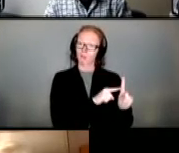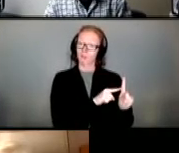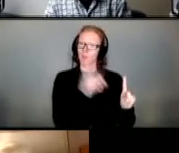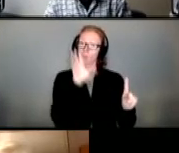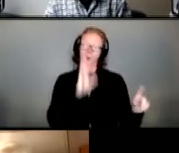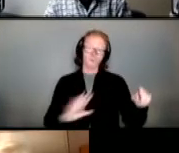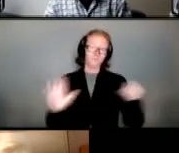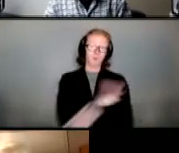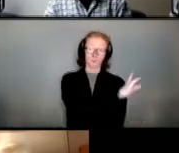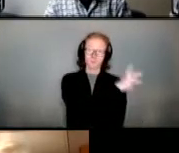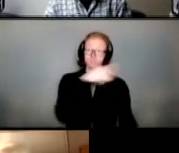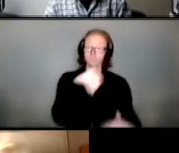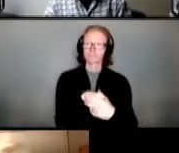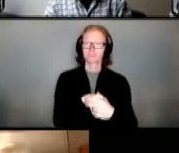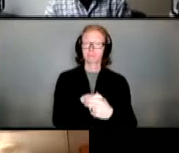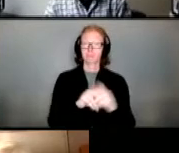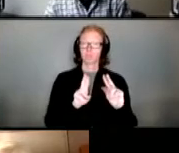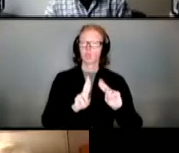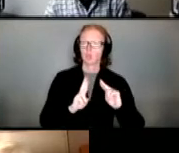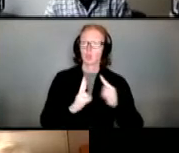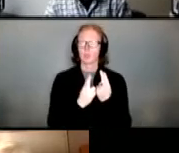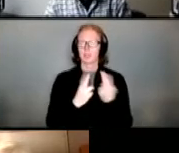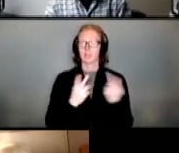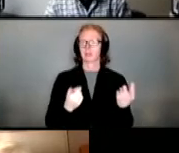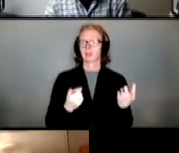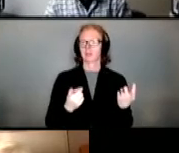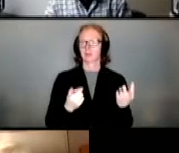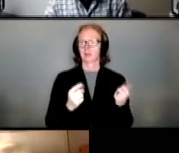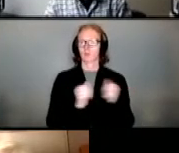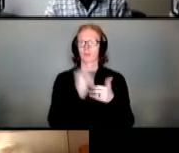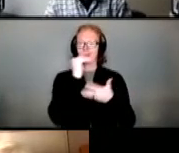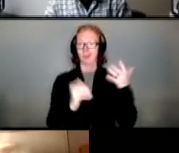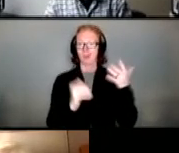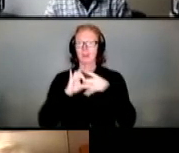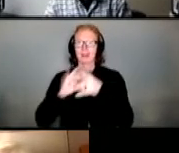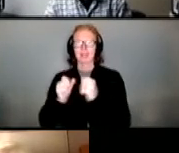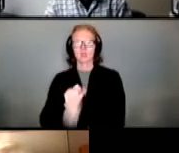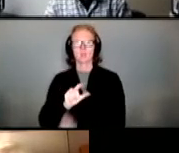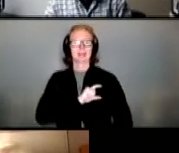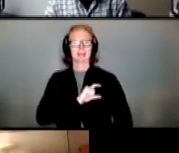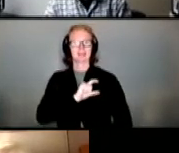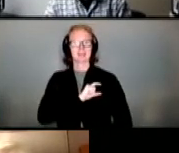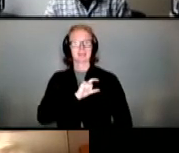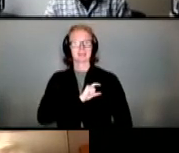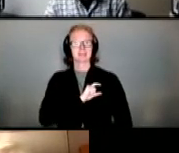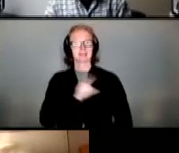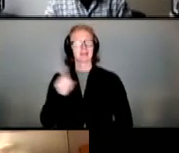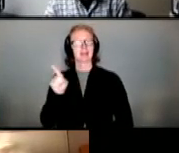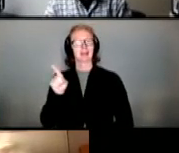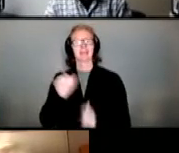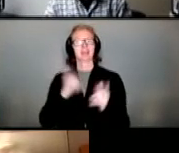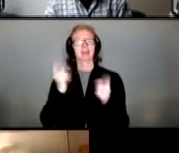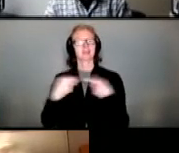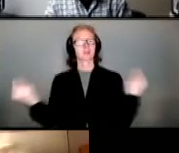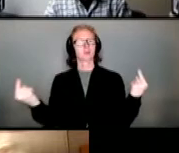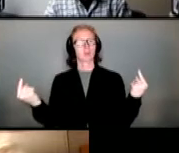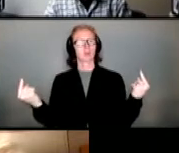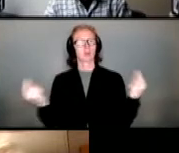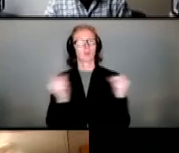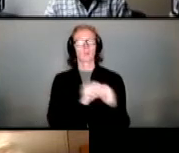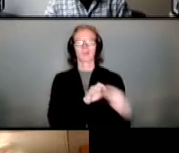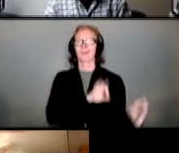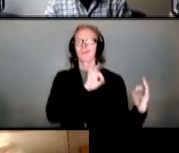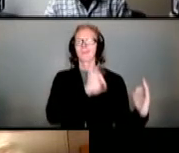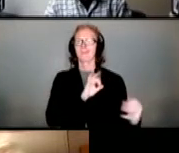the union closing ranks with regard to police officers, which run contrary to our ideal of quality